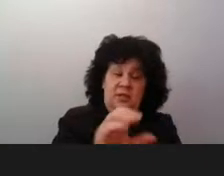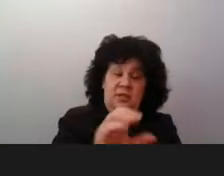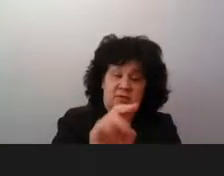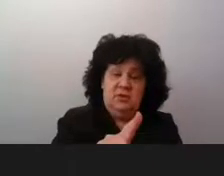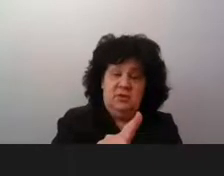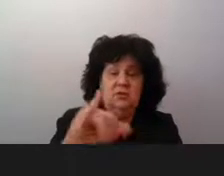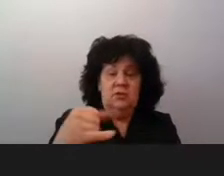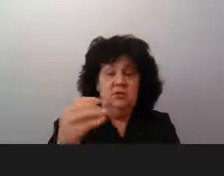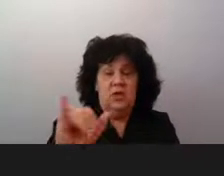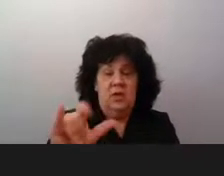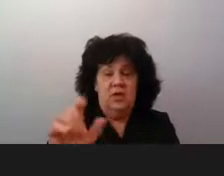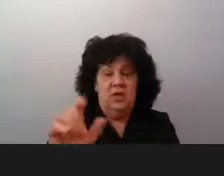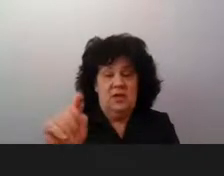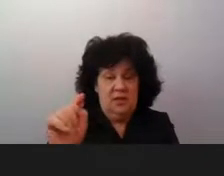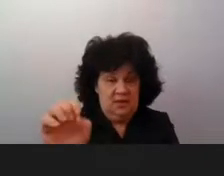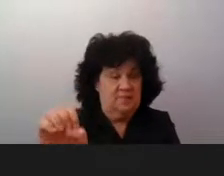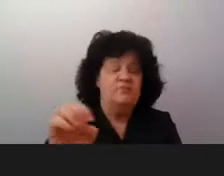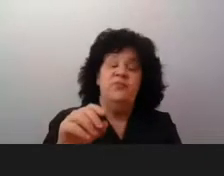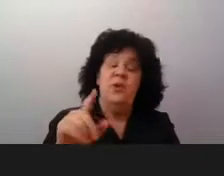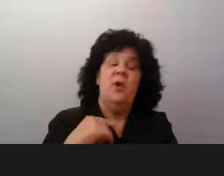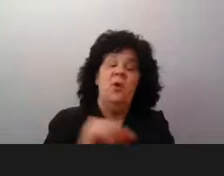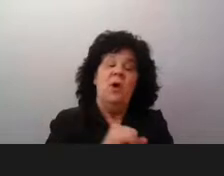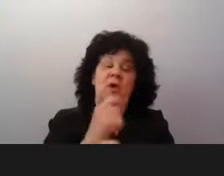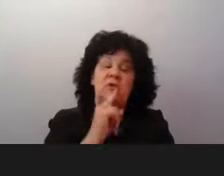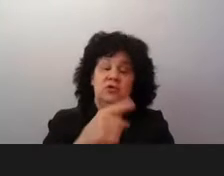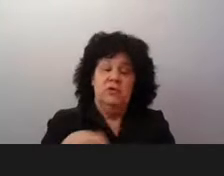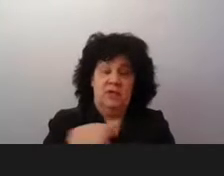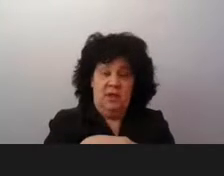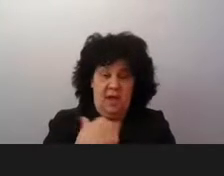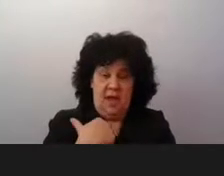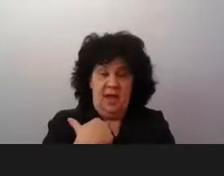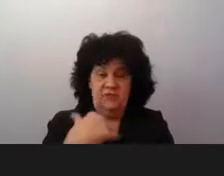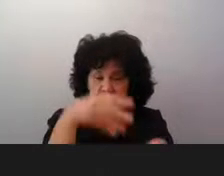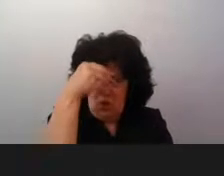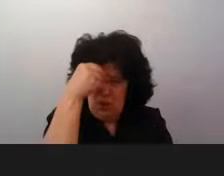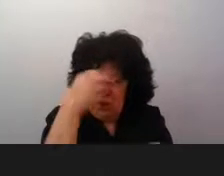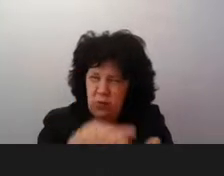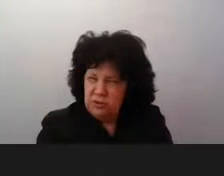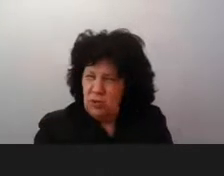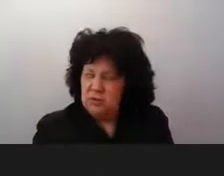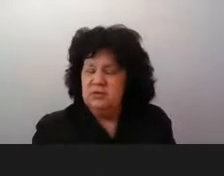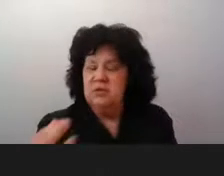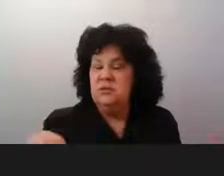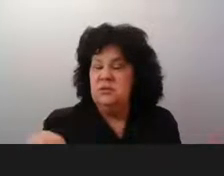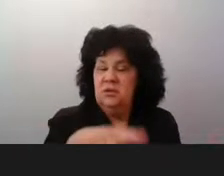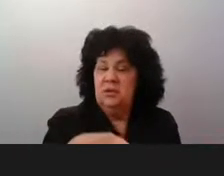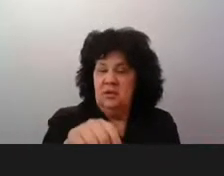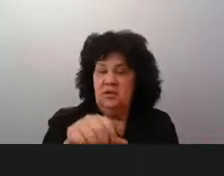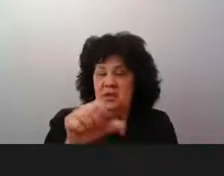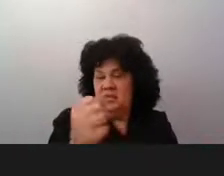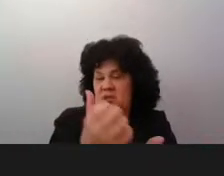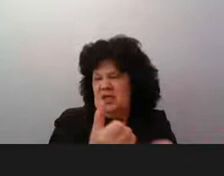we've worked to ensure that they have those learning resources and are able to take advantage of whatever FAI has